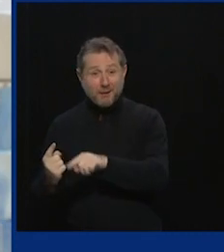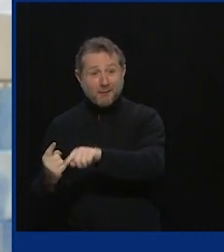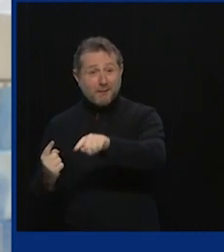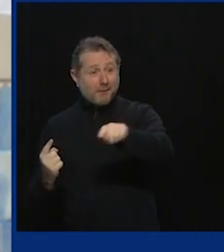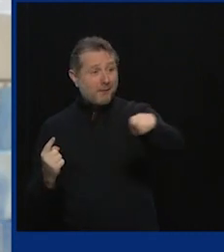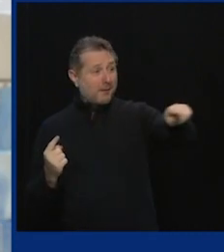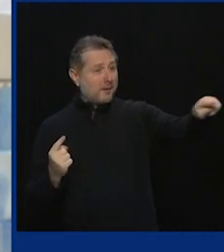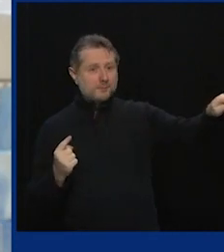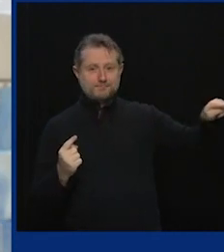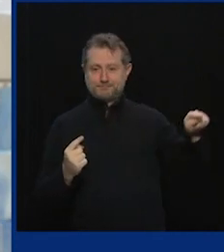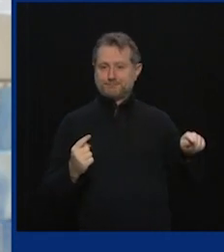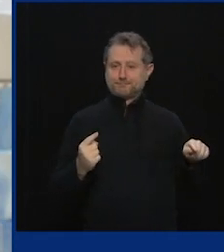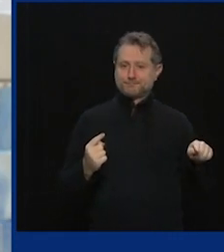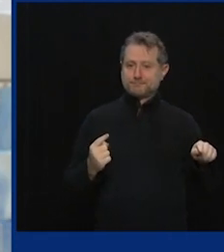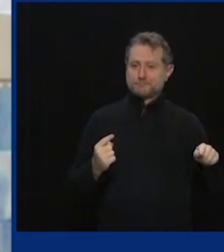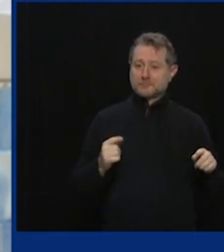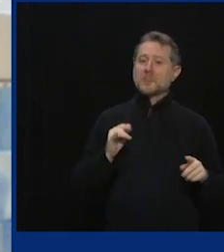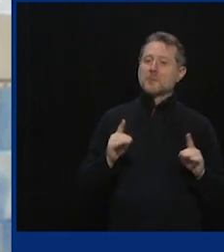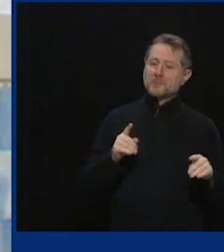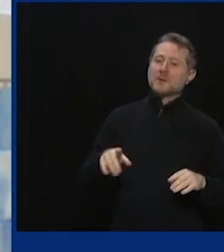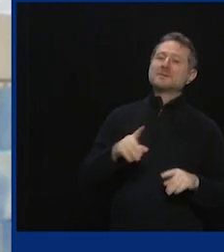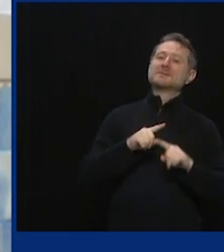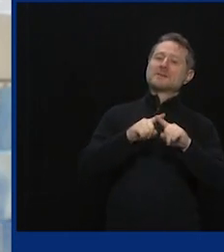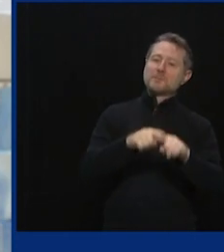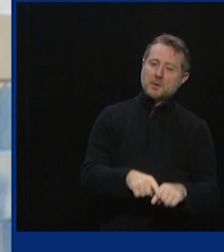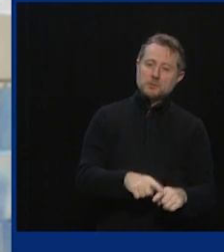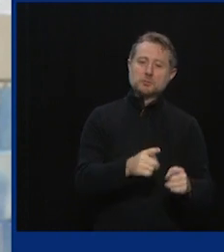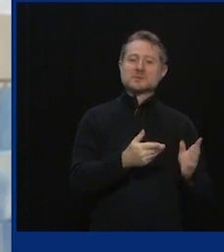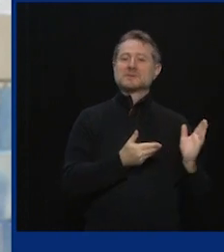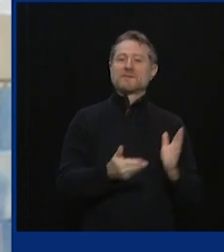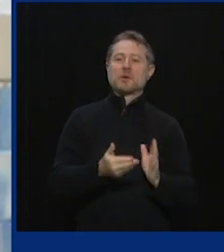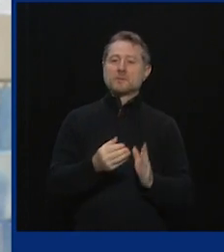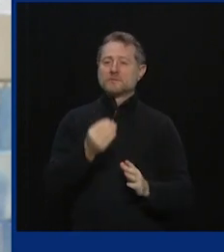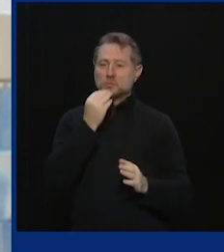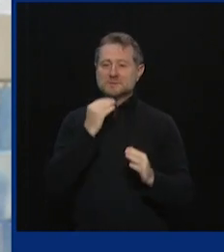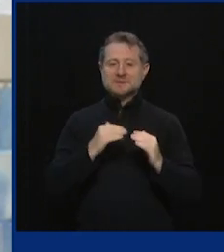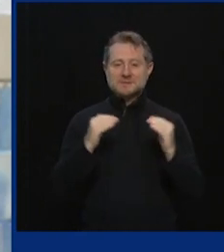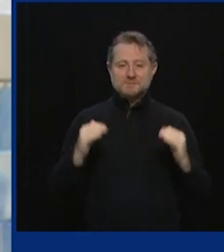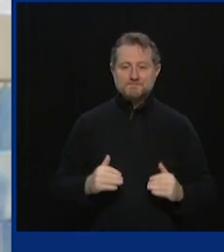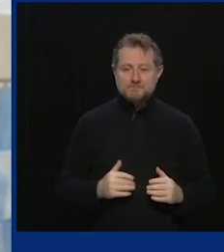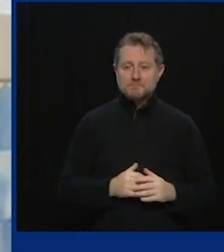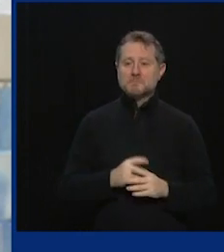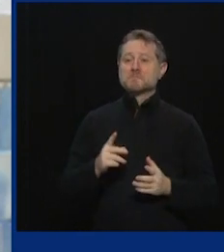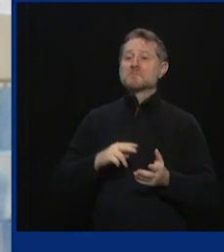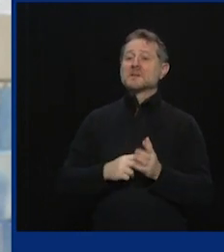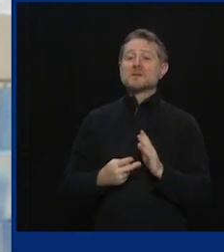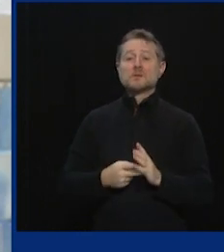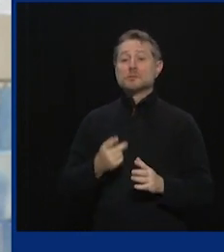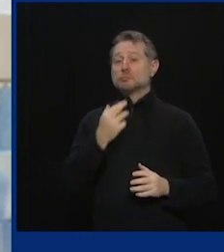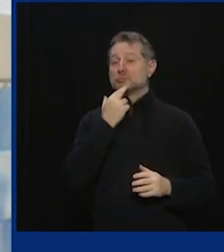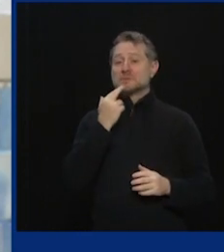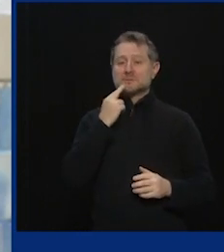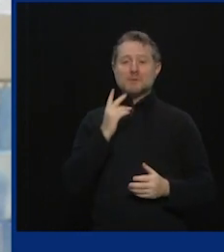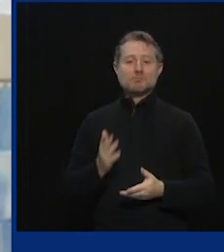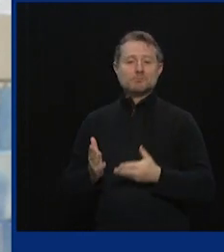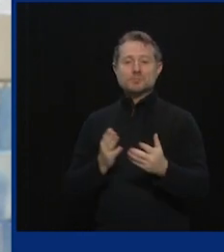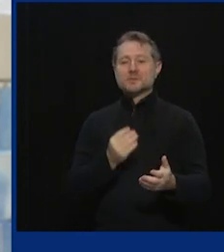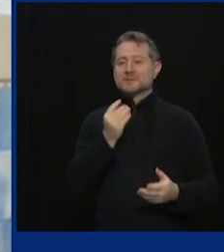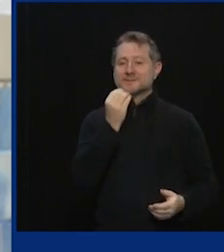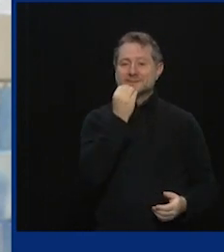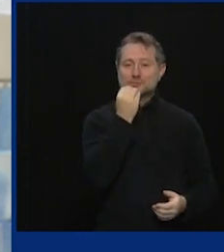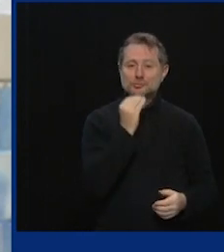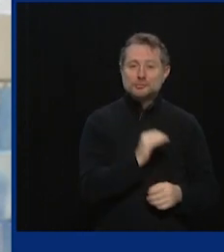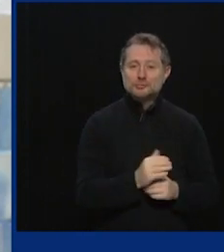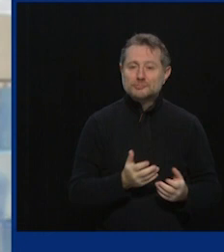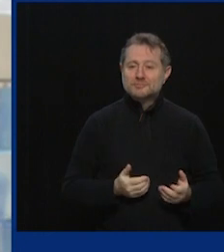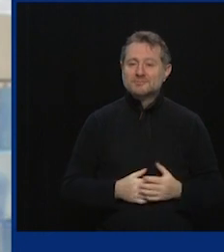relying on the delivery services, the takeout food, the ability to get your dinner from a restaurant when you might have thought, I'll just make it at home, that